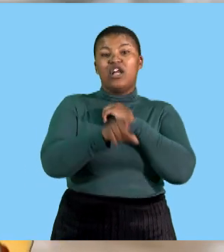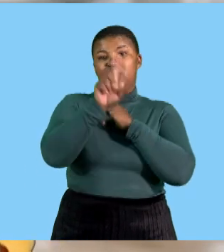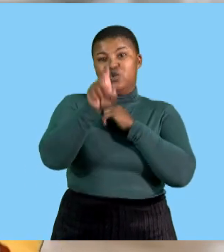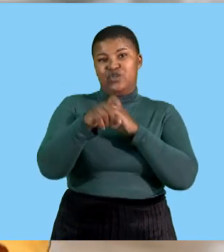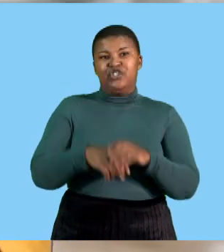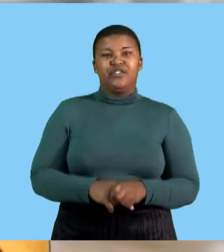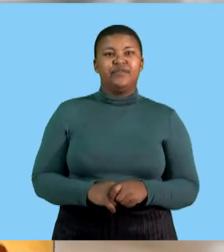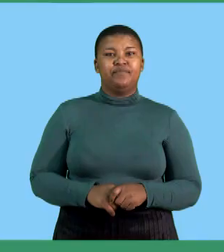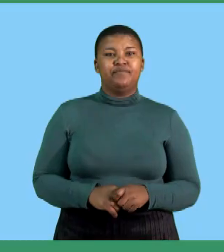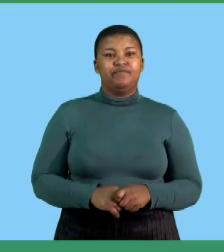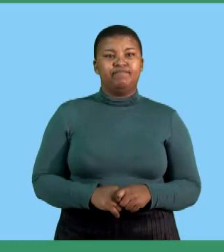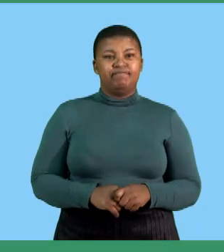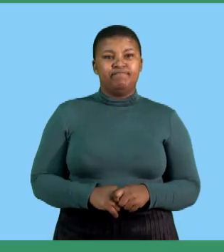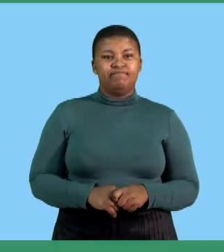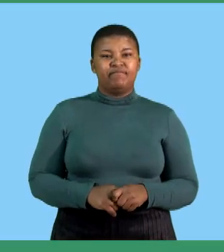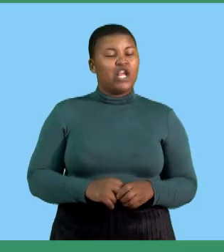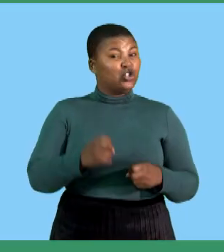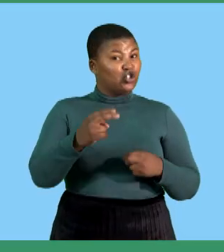question. Briefly